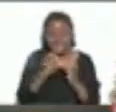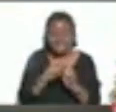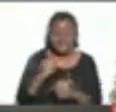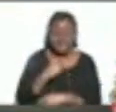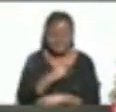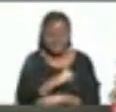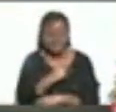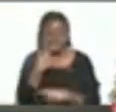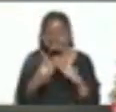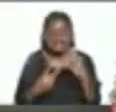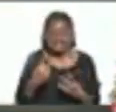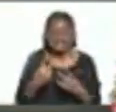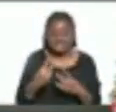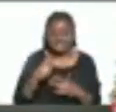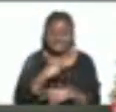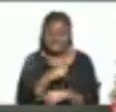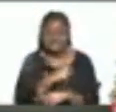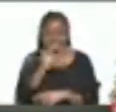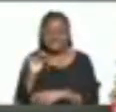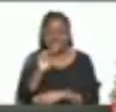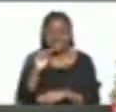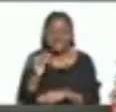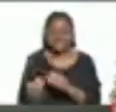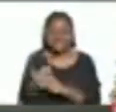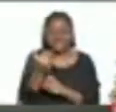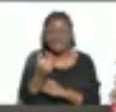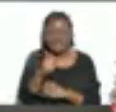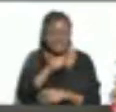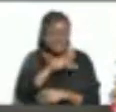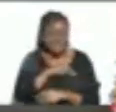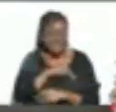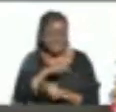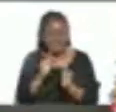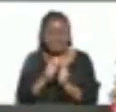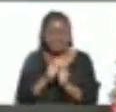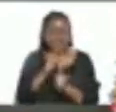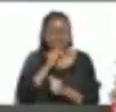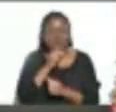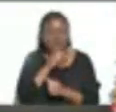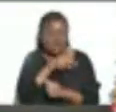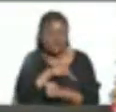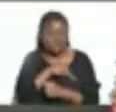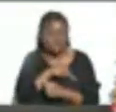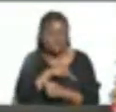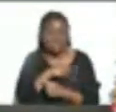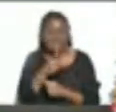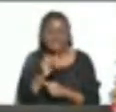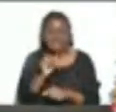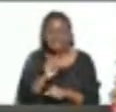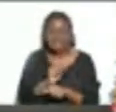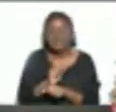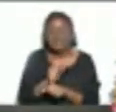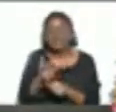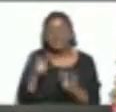members with orange pins in recognition of 16 days of activism, an annual effort aimed at ending gender-based